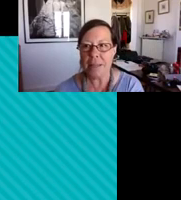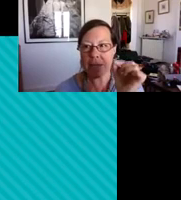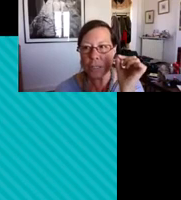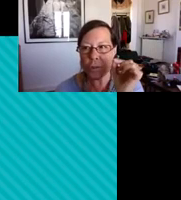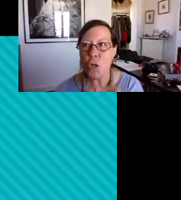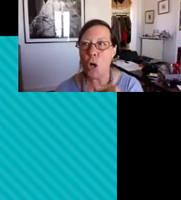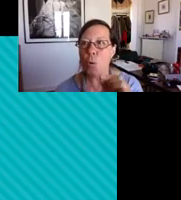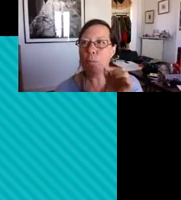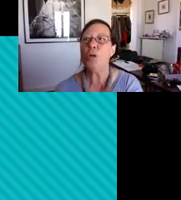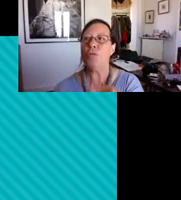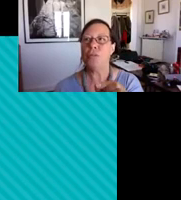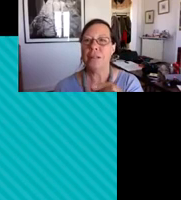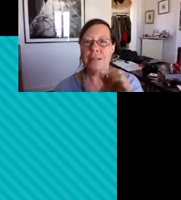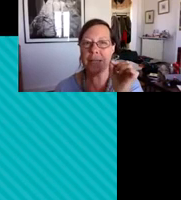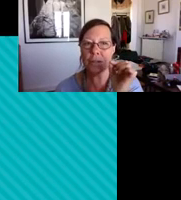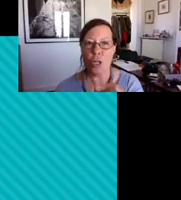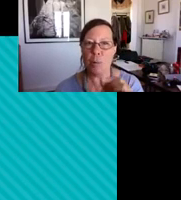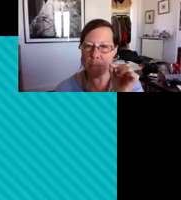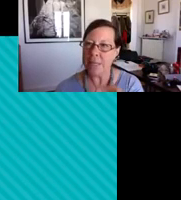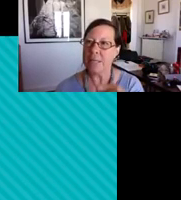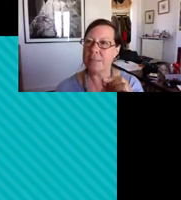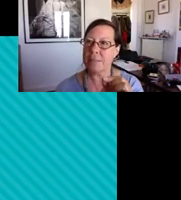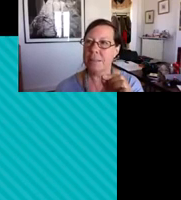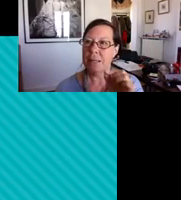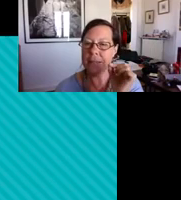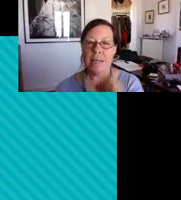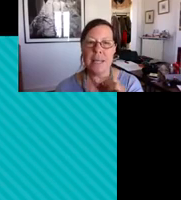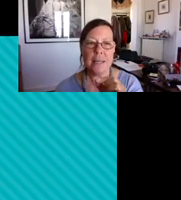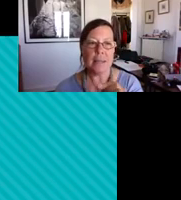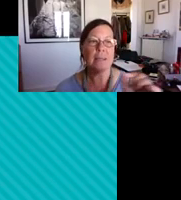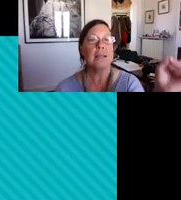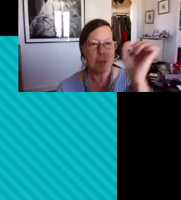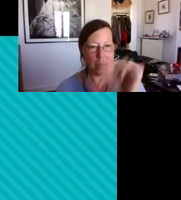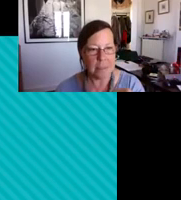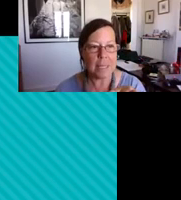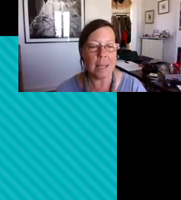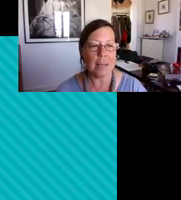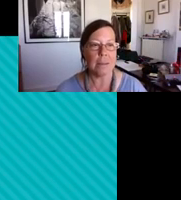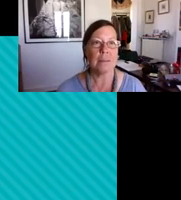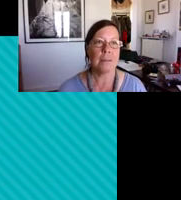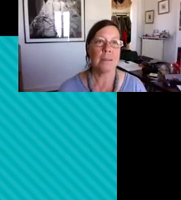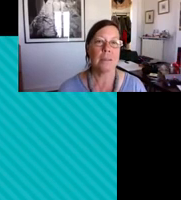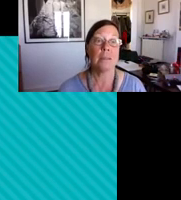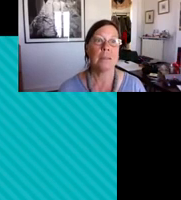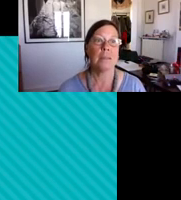that there is no proof that this herbal mix does anything. Next slide.